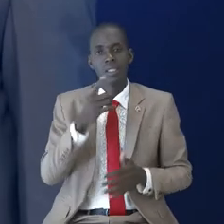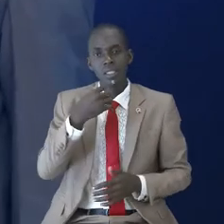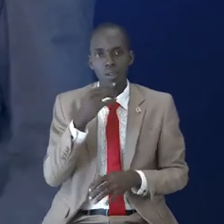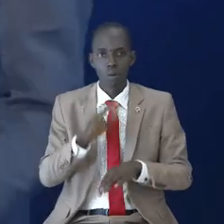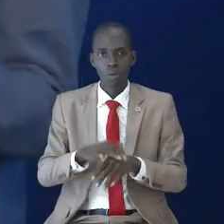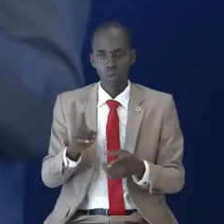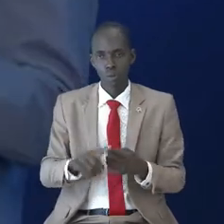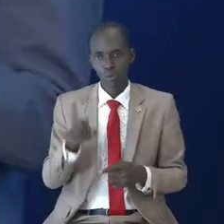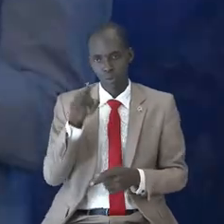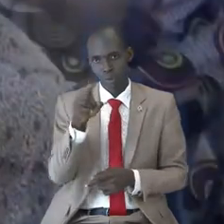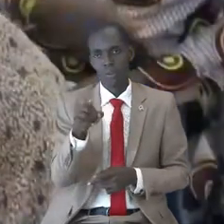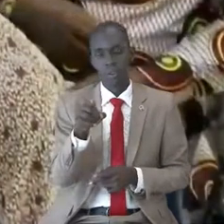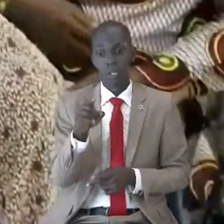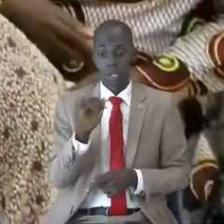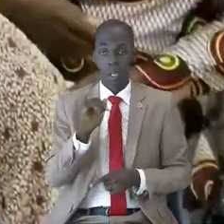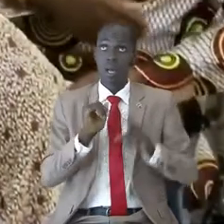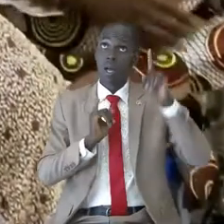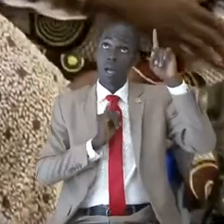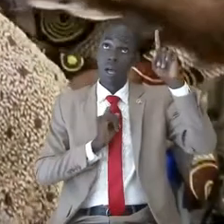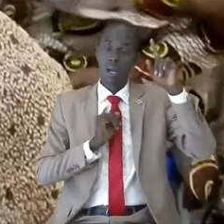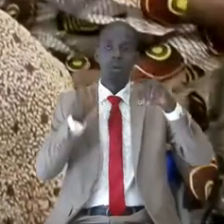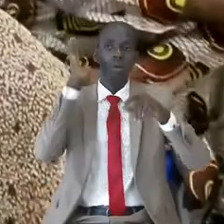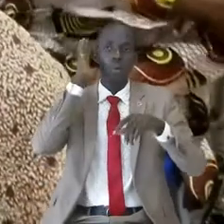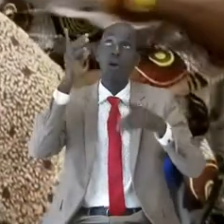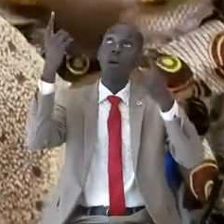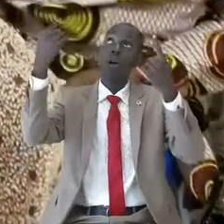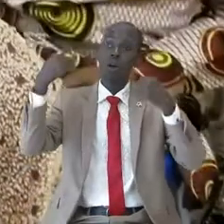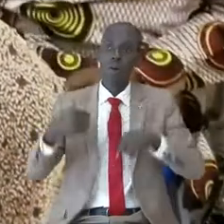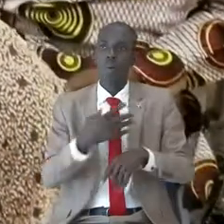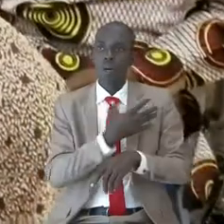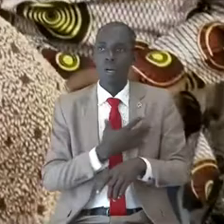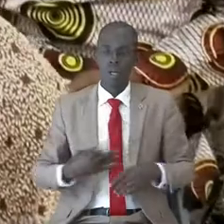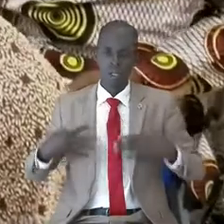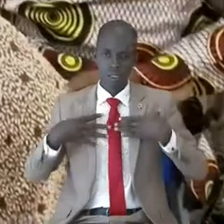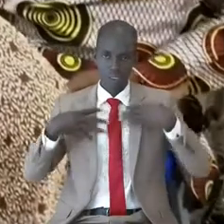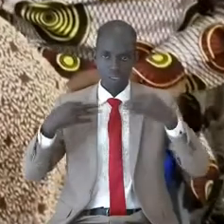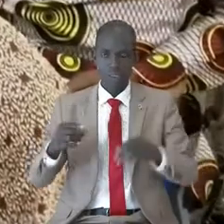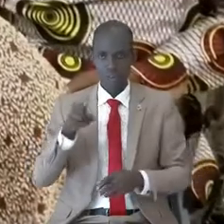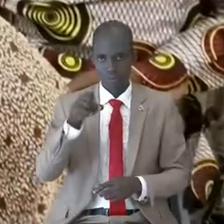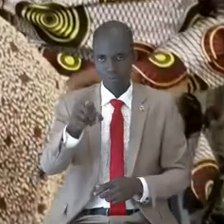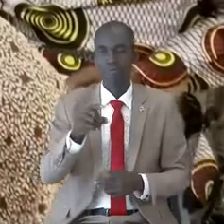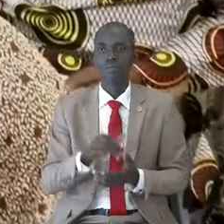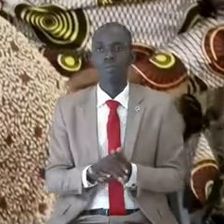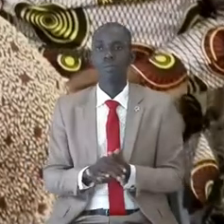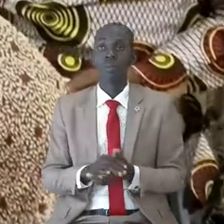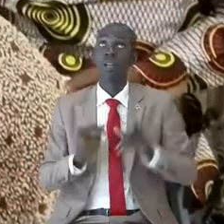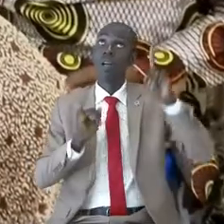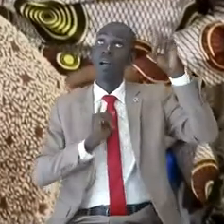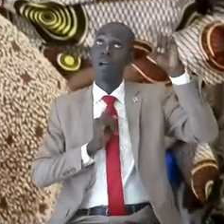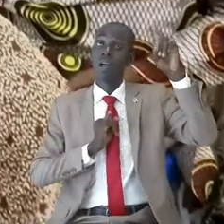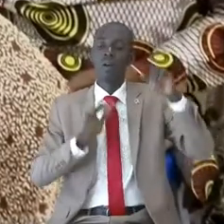unto him, I will come and heal him. I